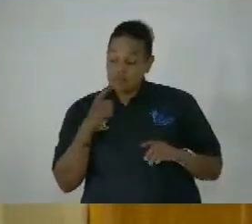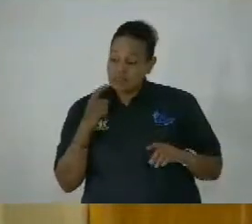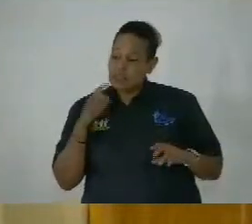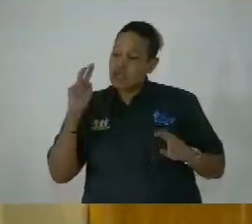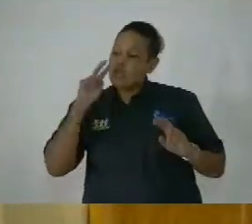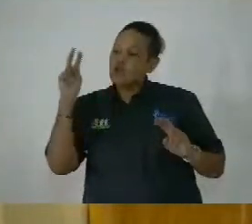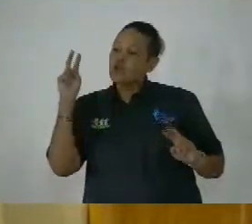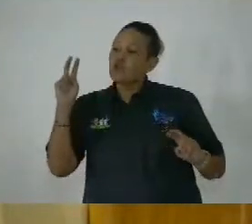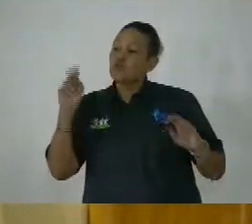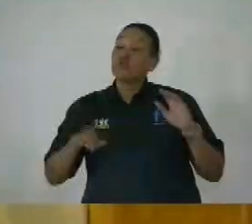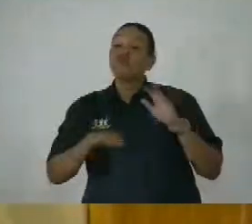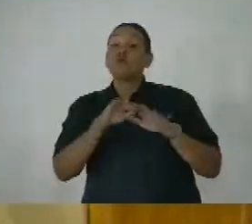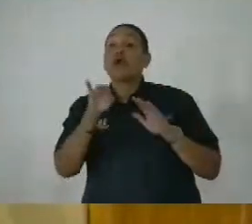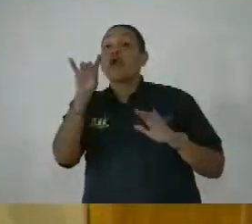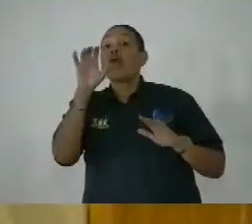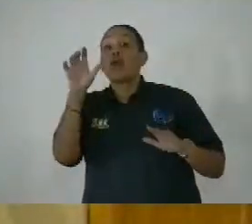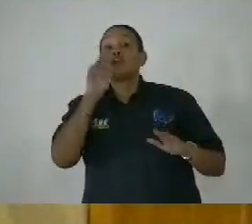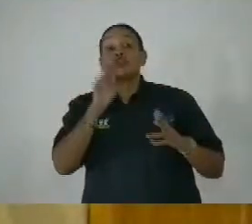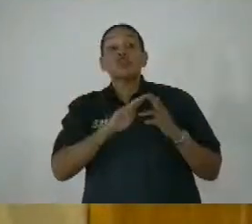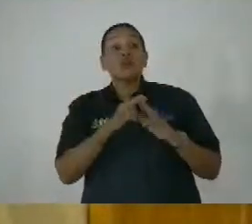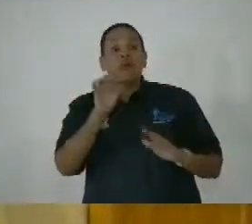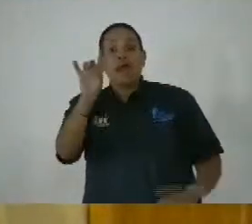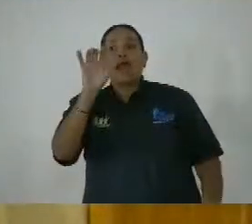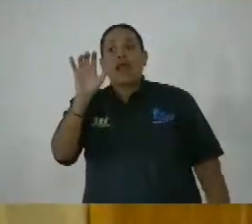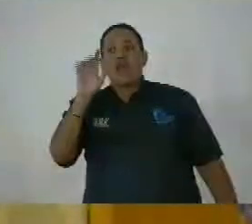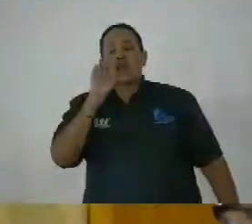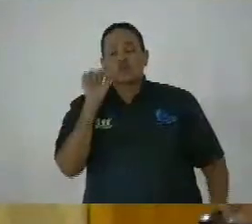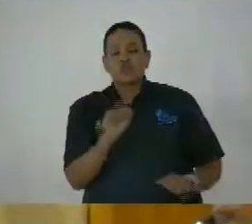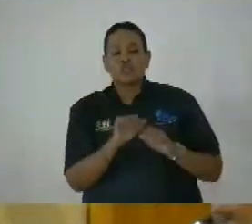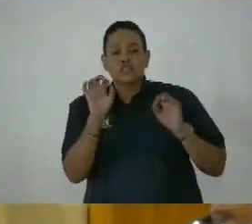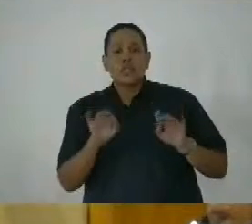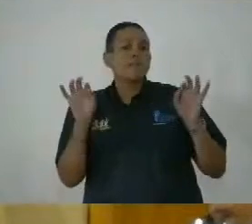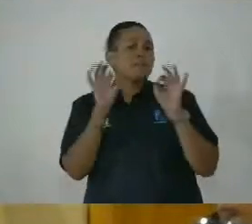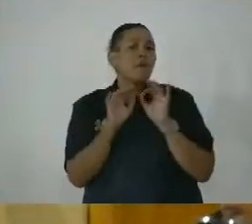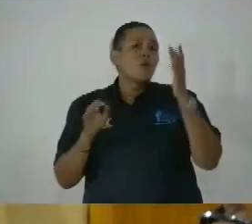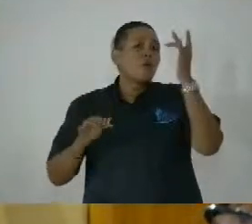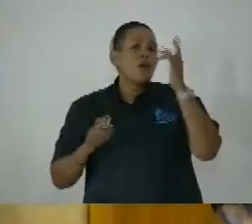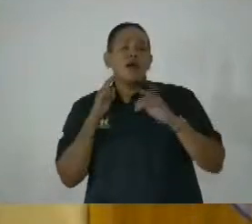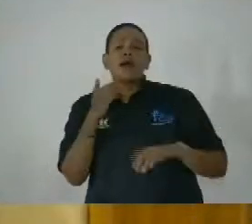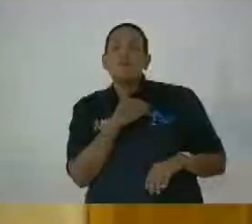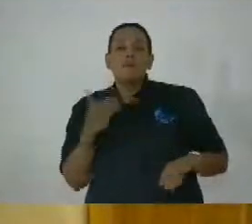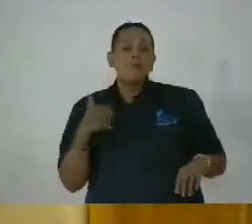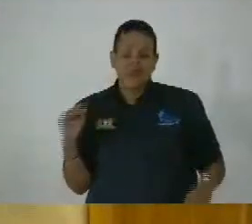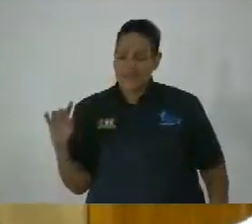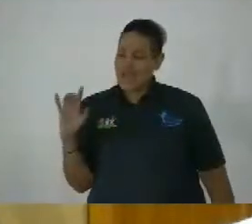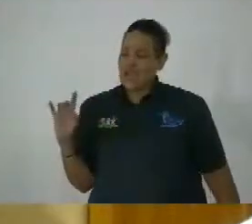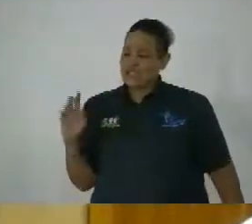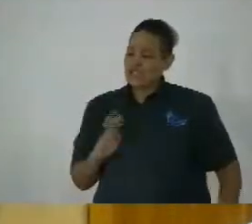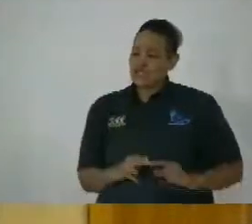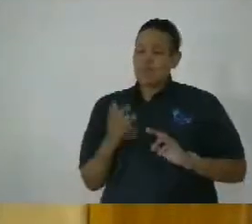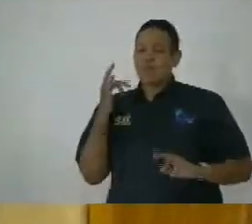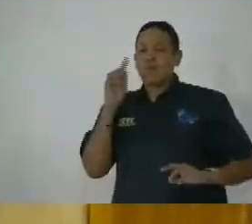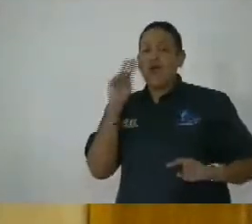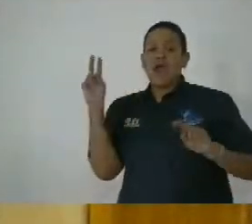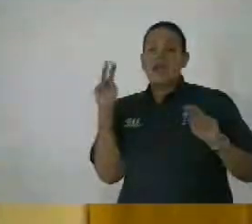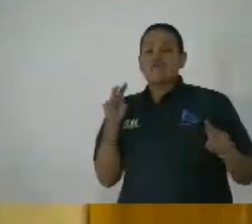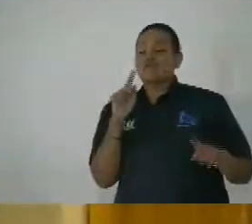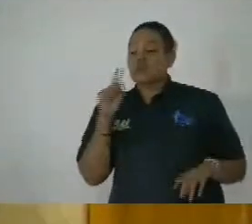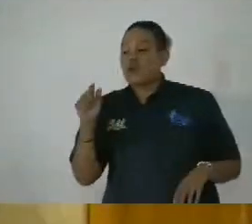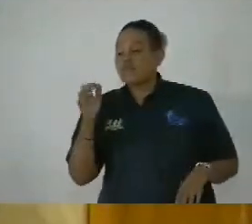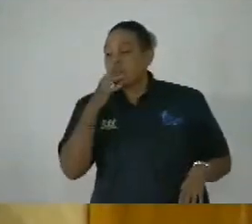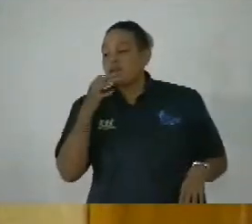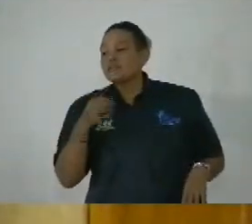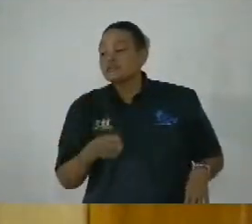toward 800. The figure 800, Madam Speaker, is important. The members the same because it's the view of the